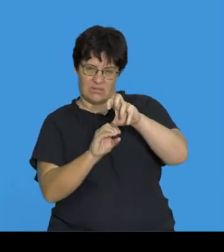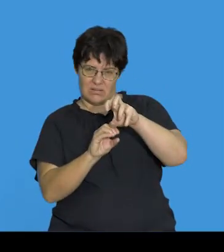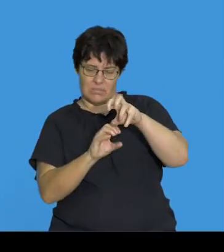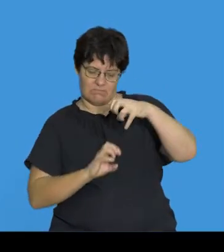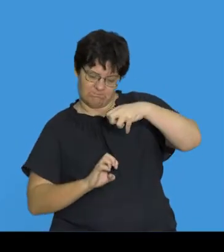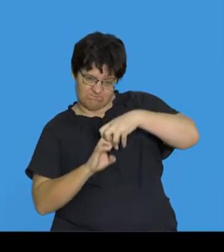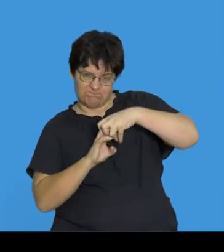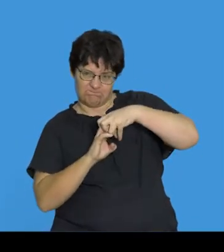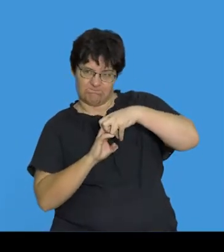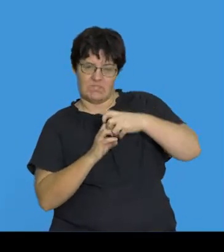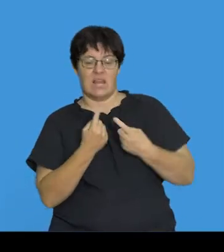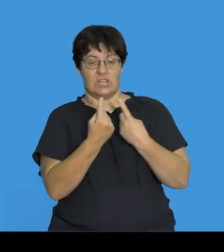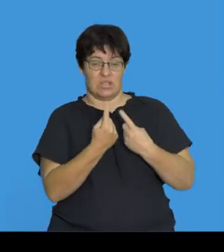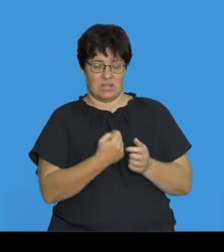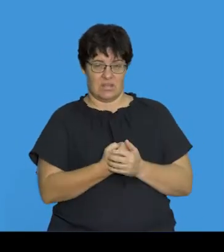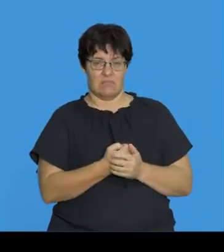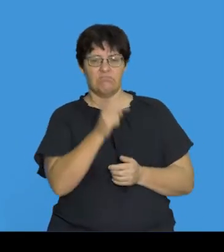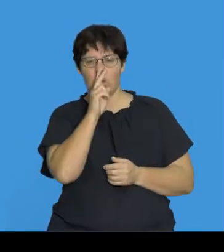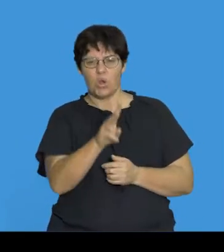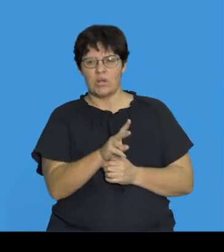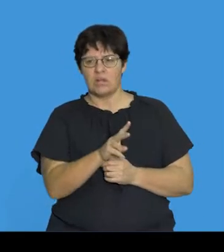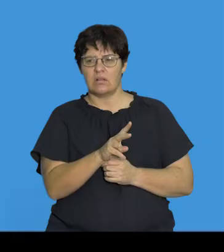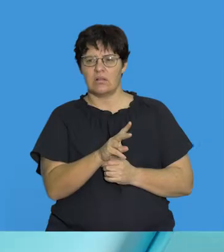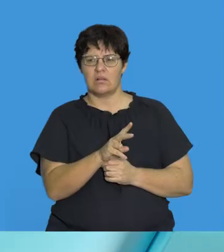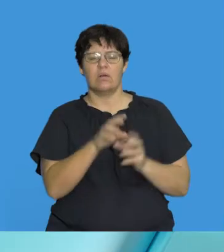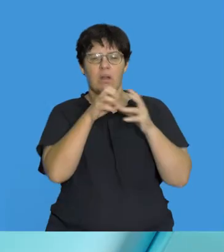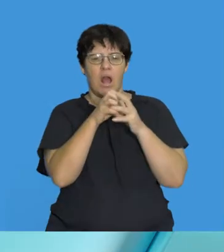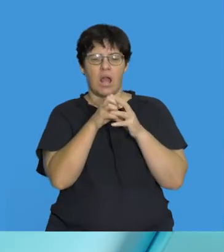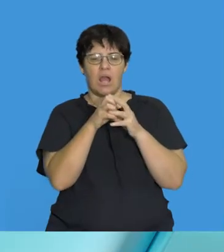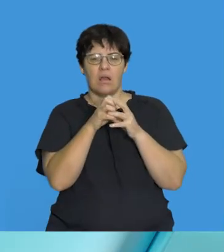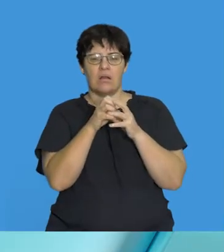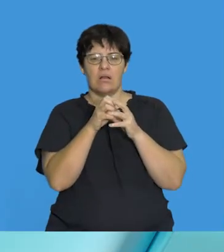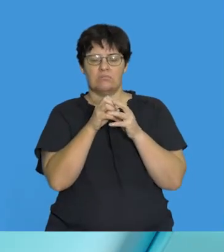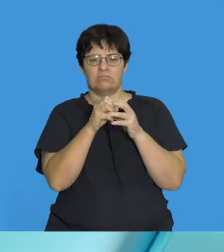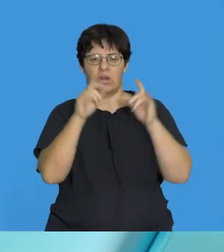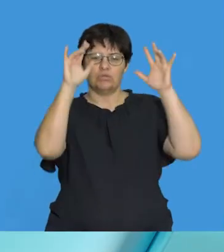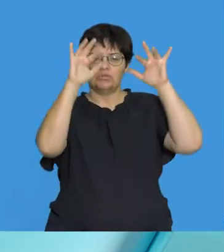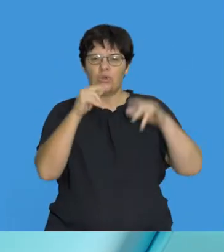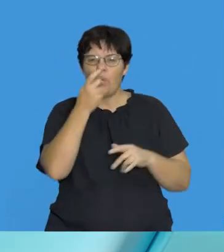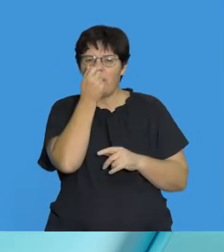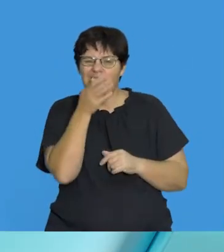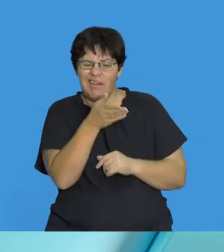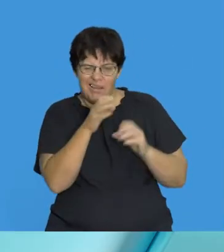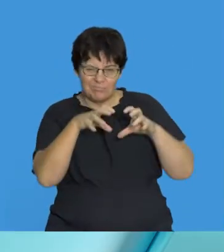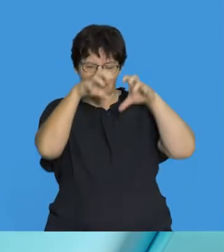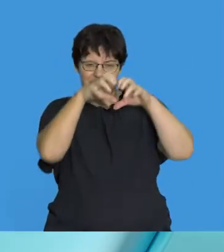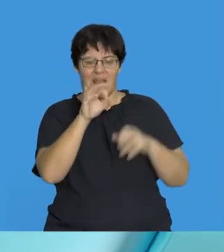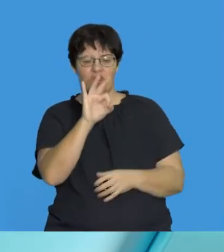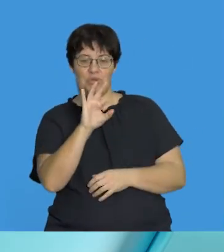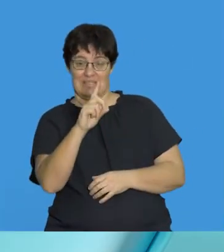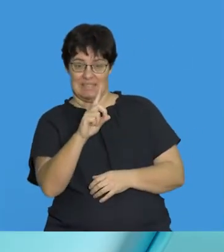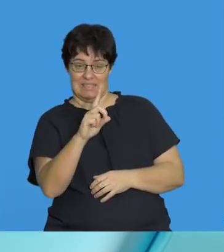are very closely fitted together, which often looks like a small little snowman. And these are the structures that are, it's